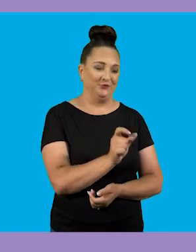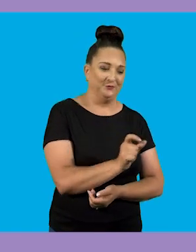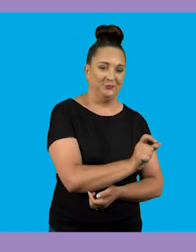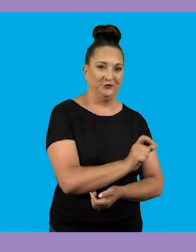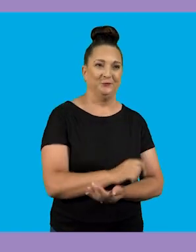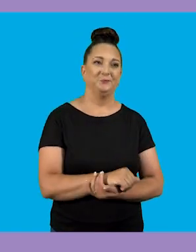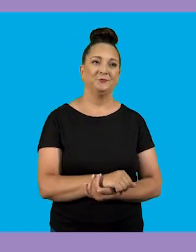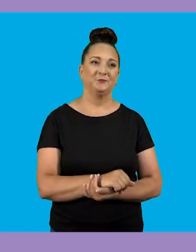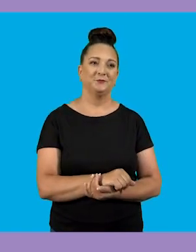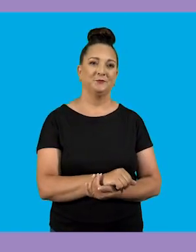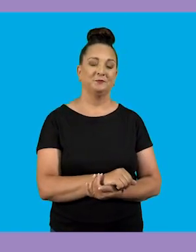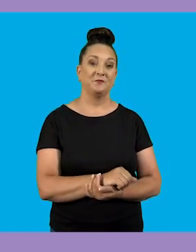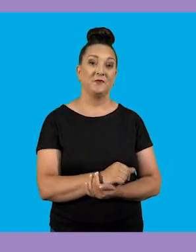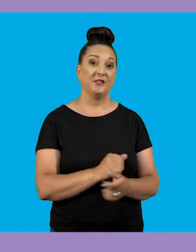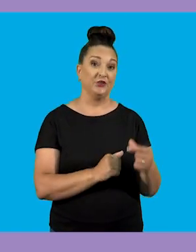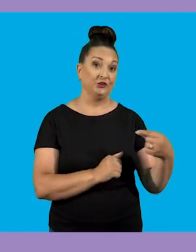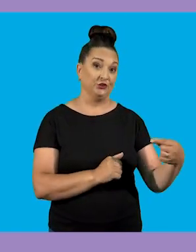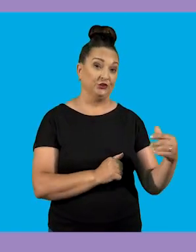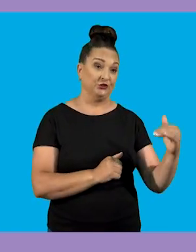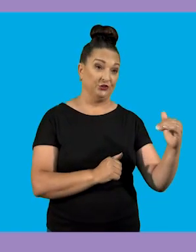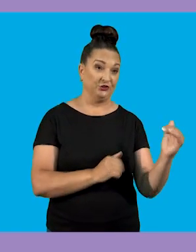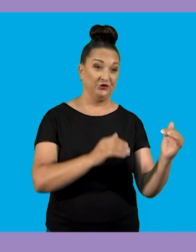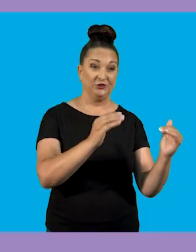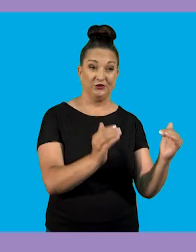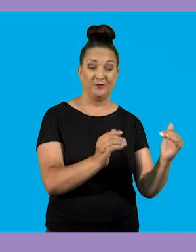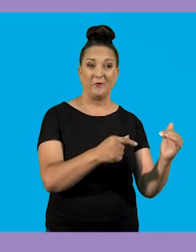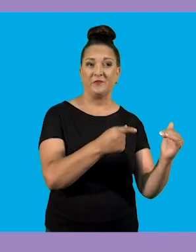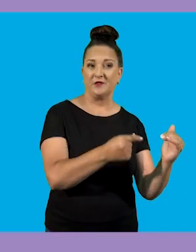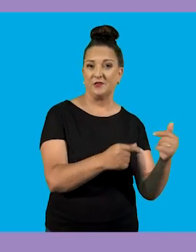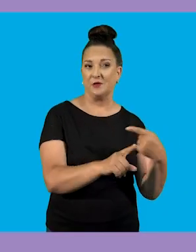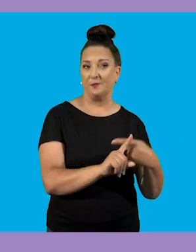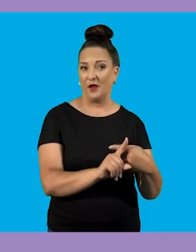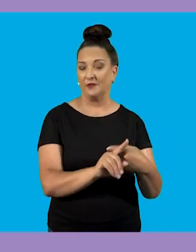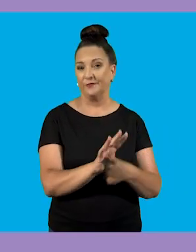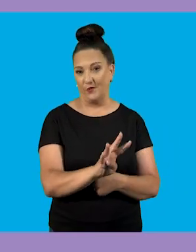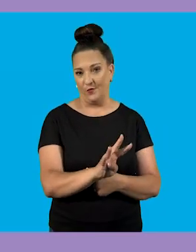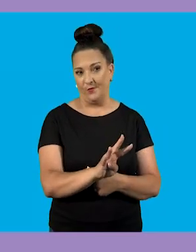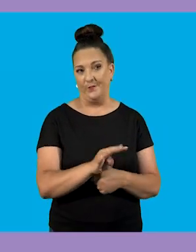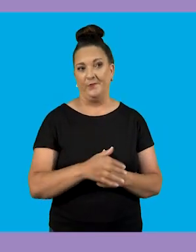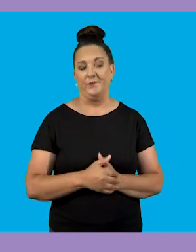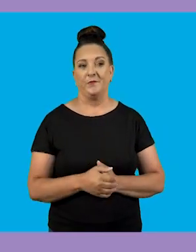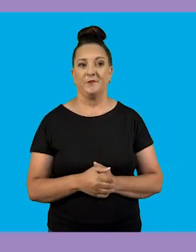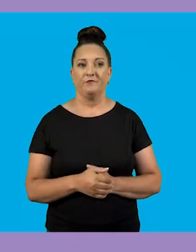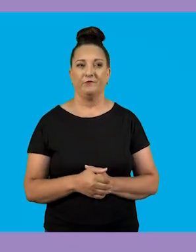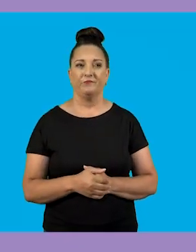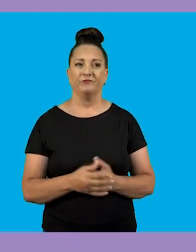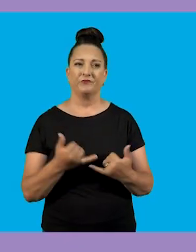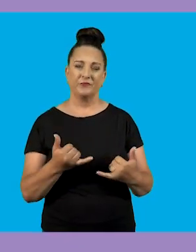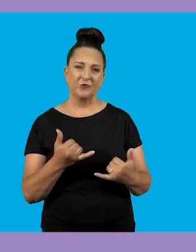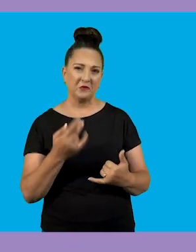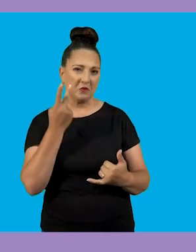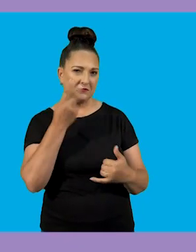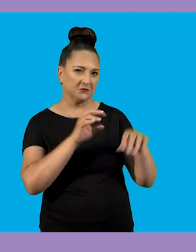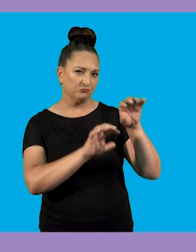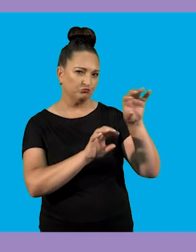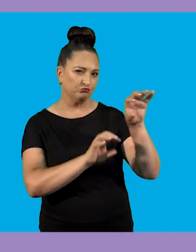g. And then when we take out that common factor of g, we are left with g plus 4. So when we